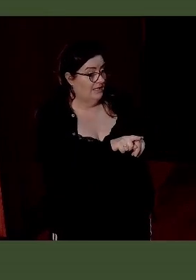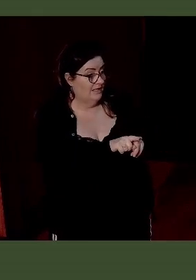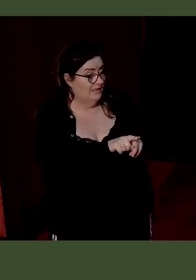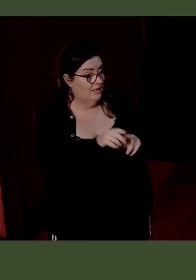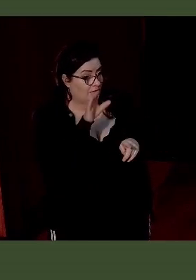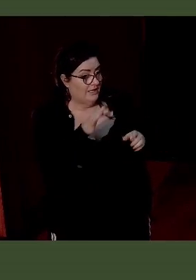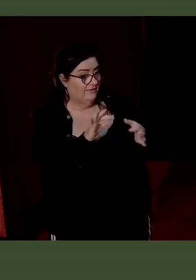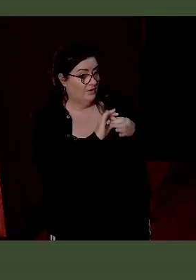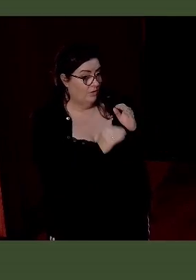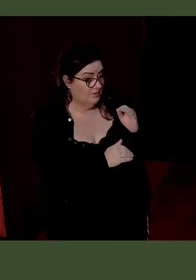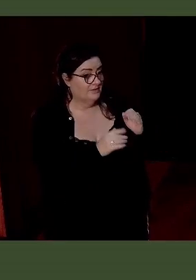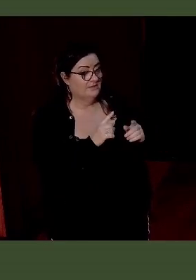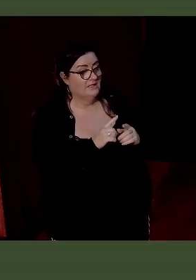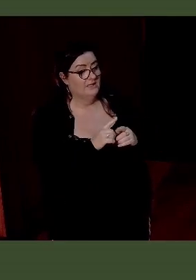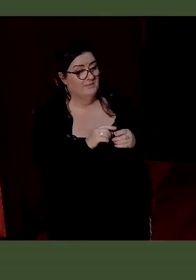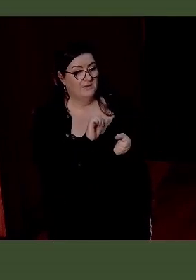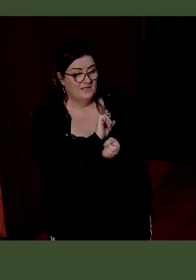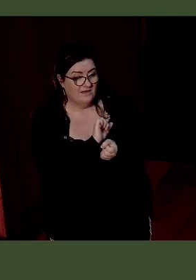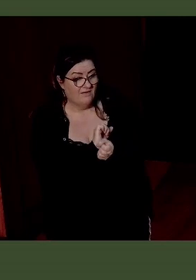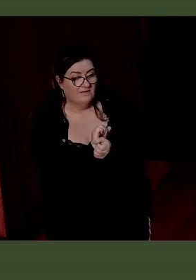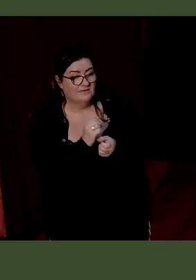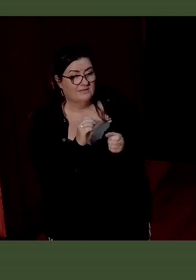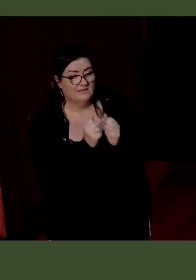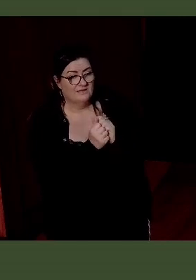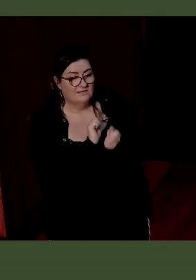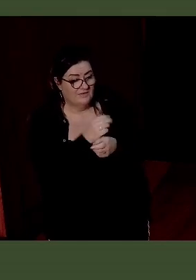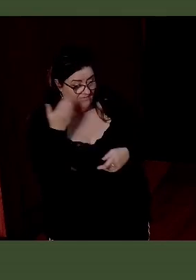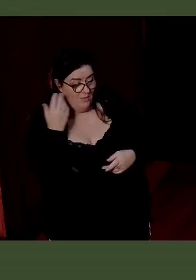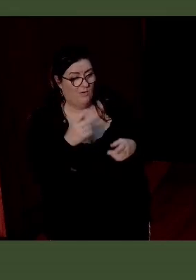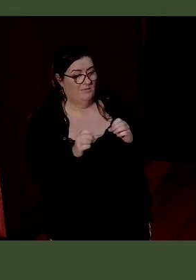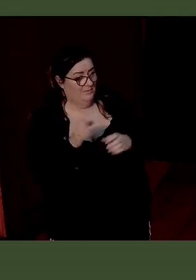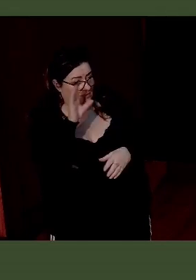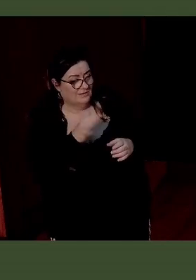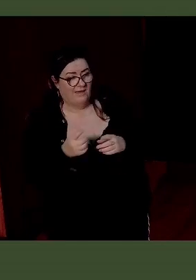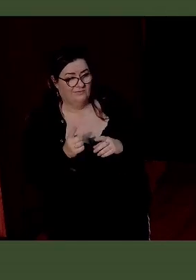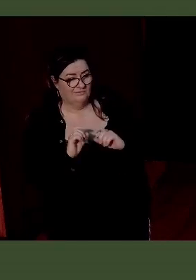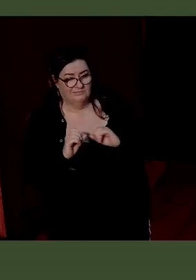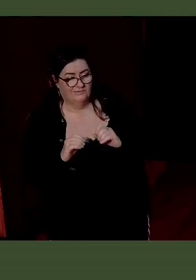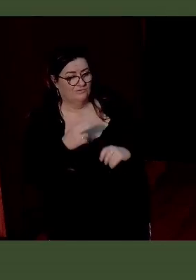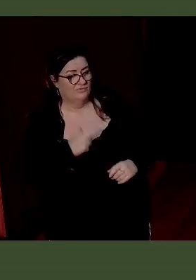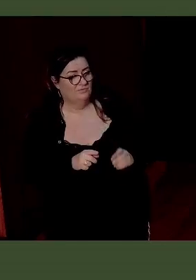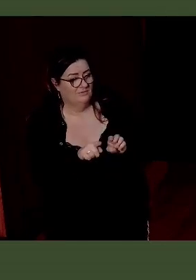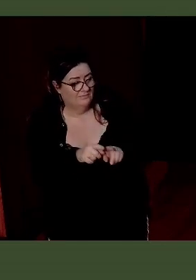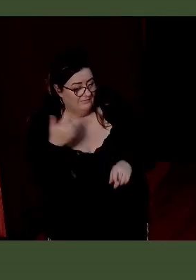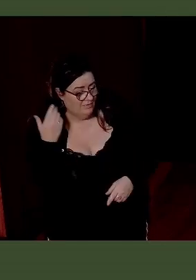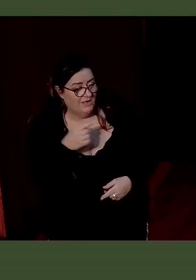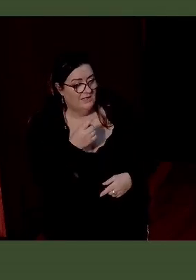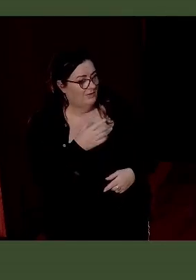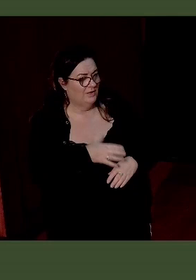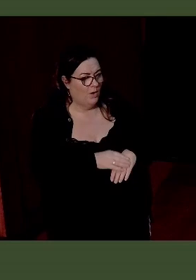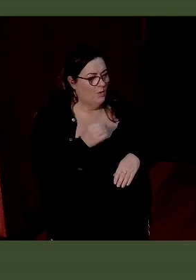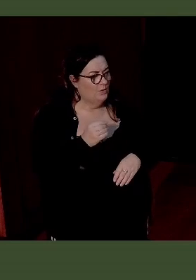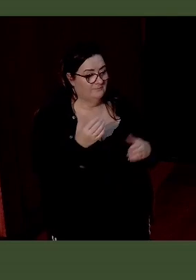homeless, including a lot of former domestic servants and live-in farm labourers whose home had been their place of work. When they were too old to